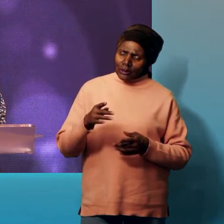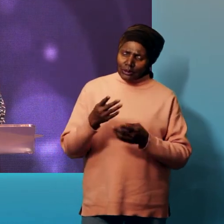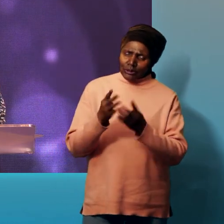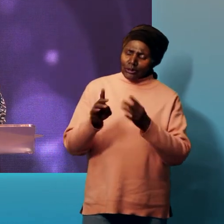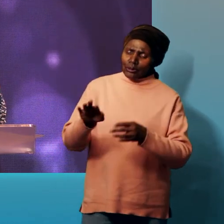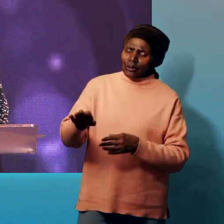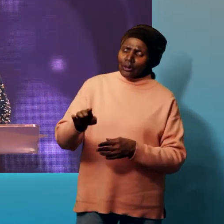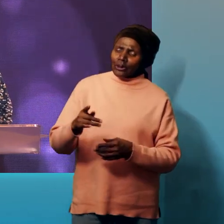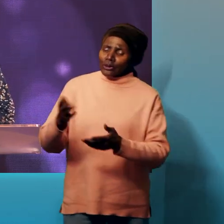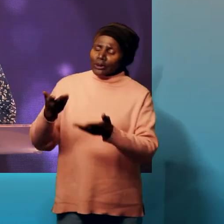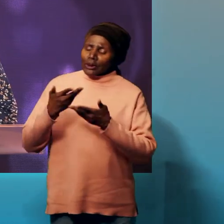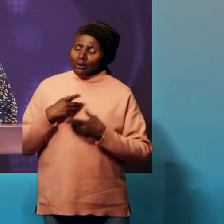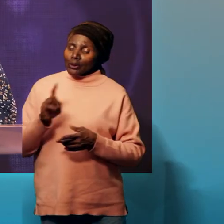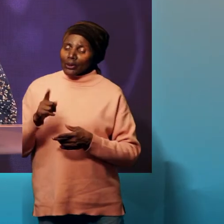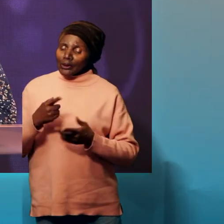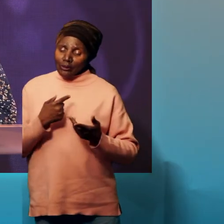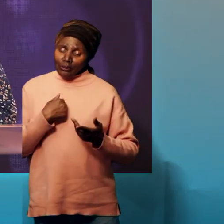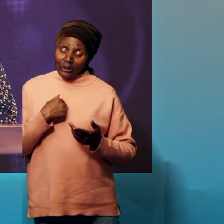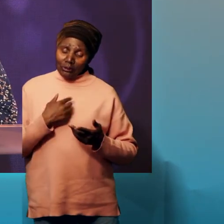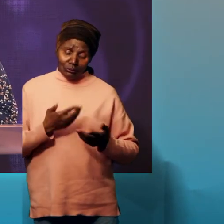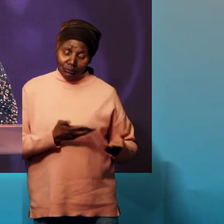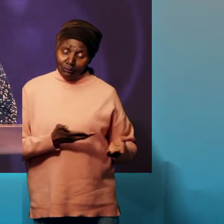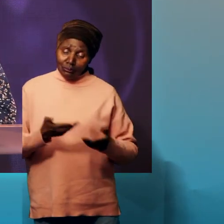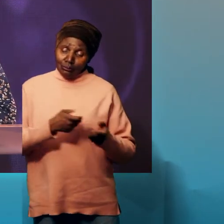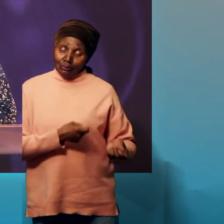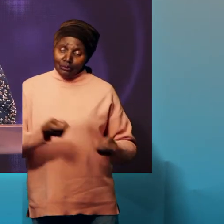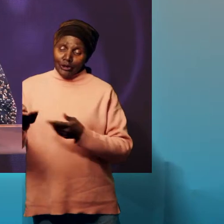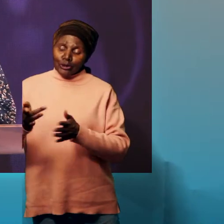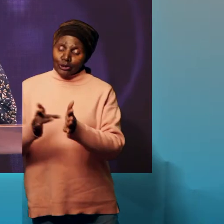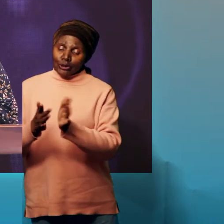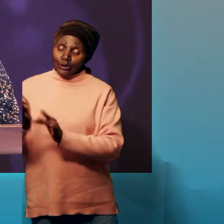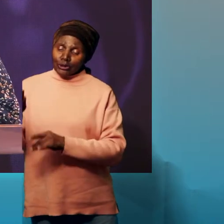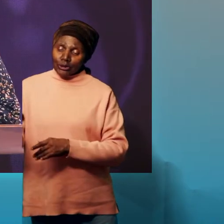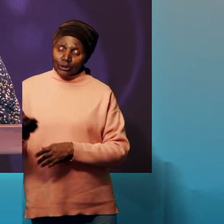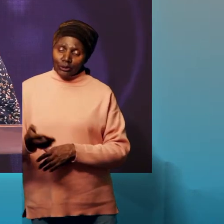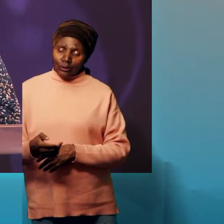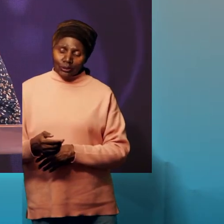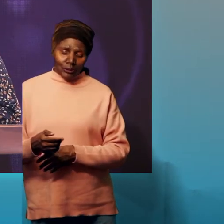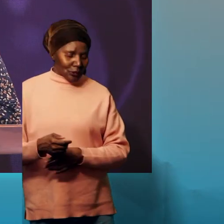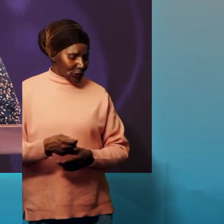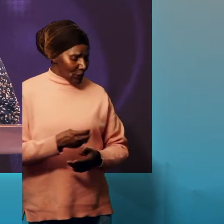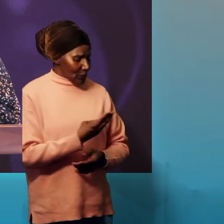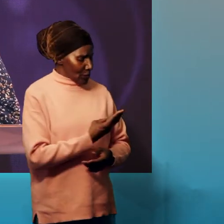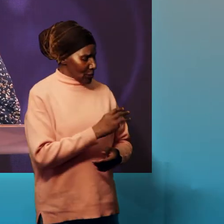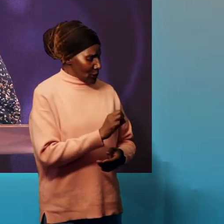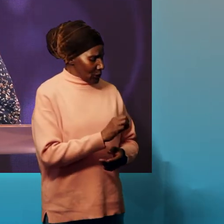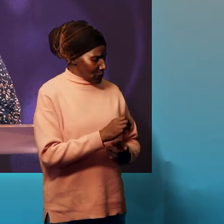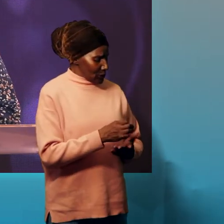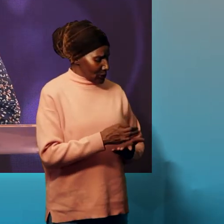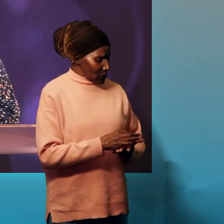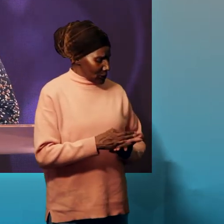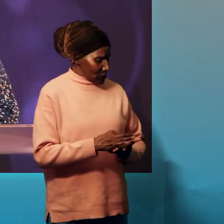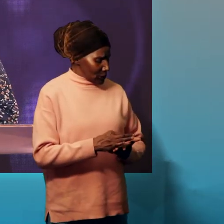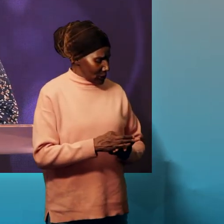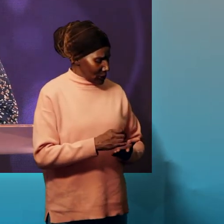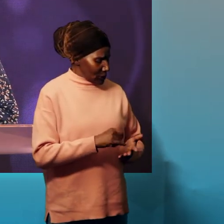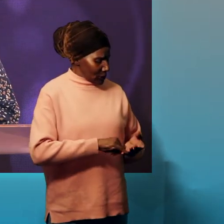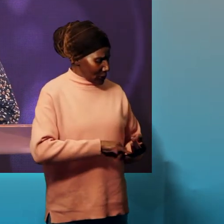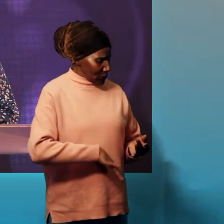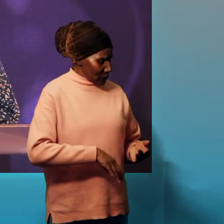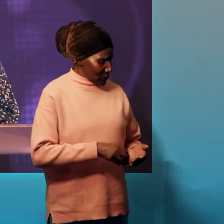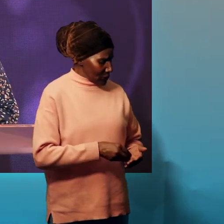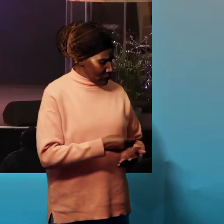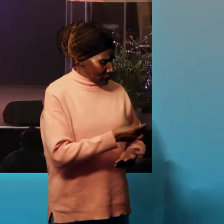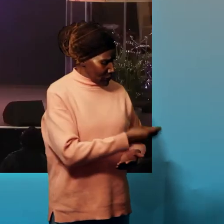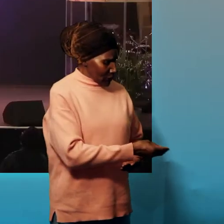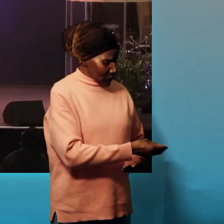I deliver him over to you? So they counted out for him 30 pieces of silver. From